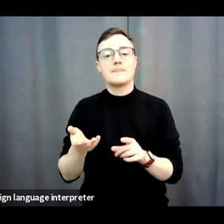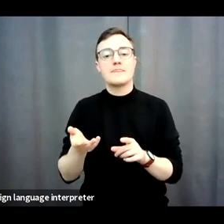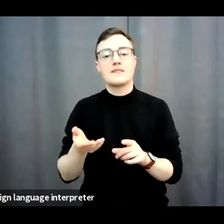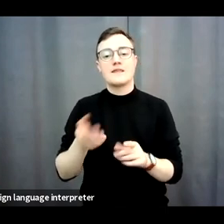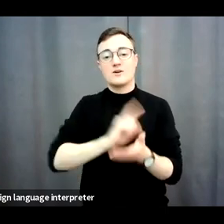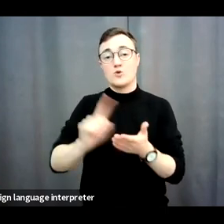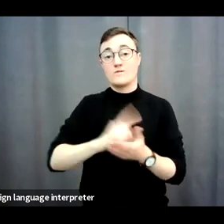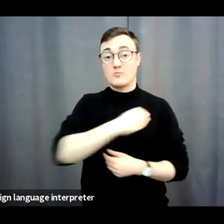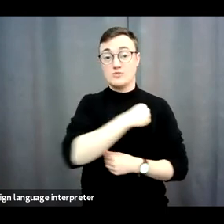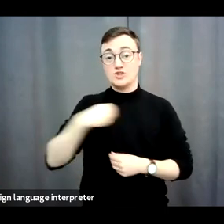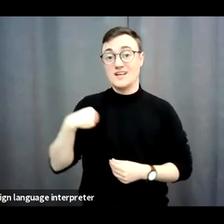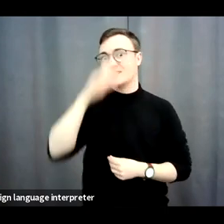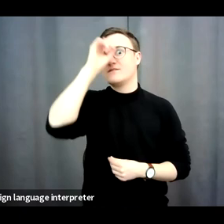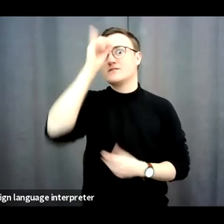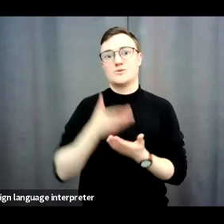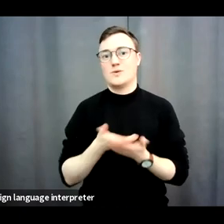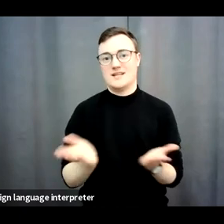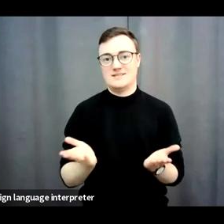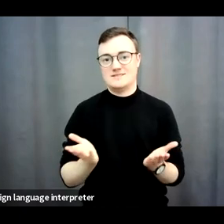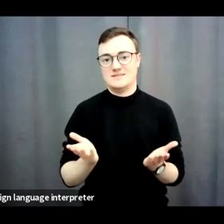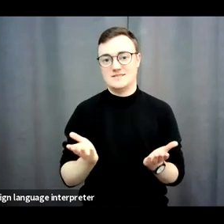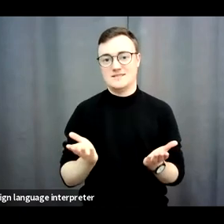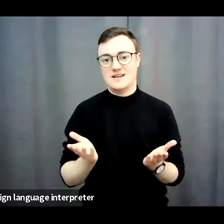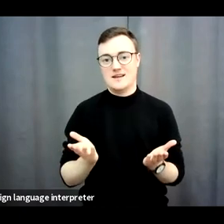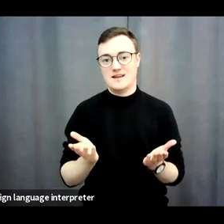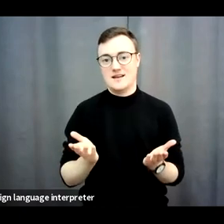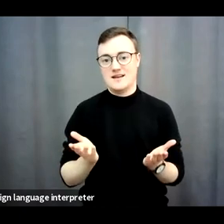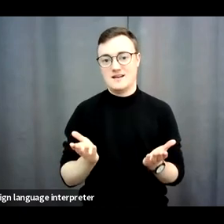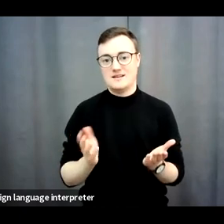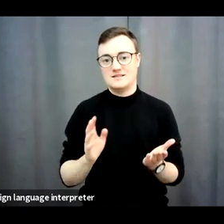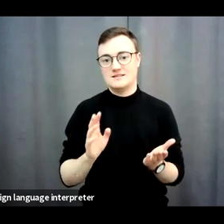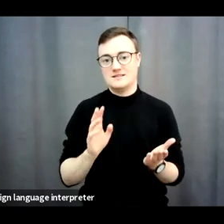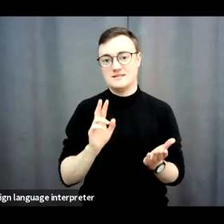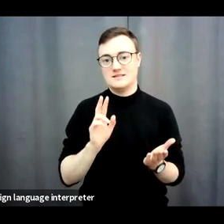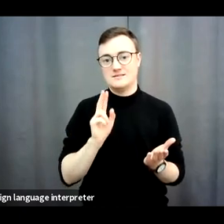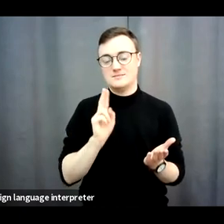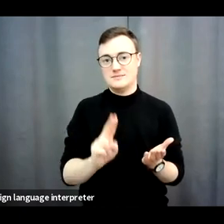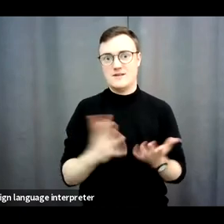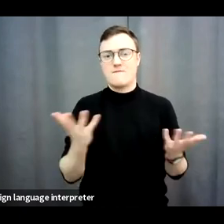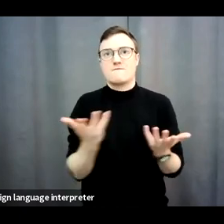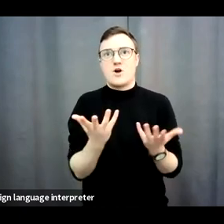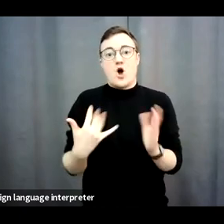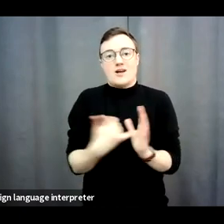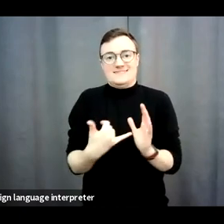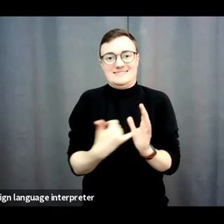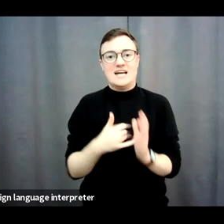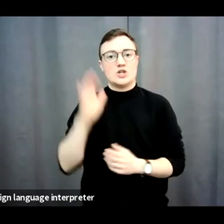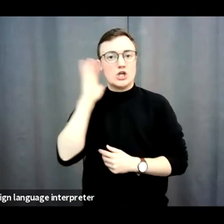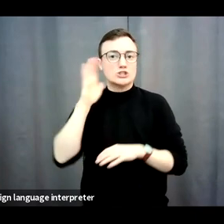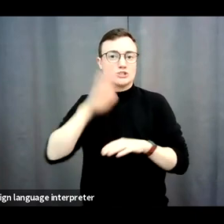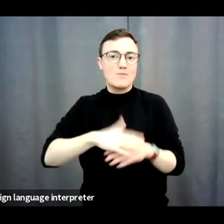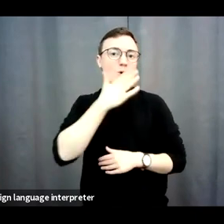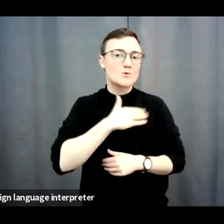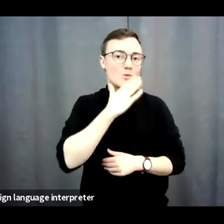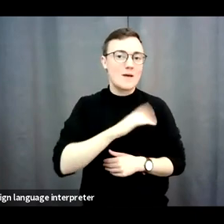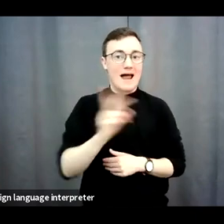don't understand what really listening to youth means, or what listening to people with